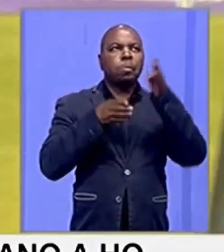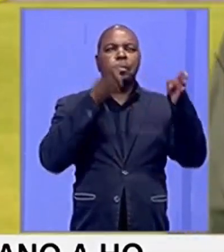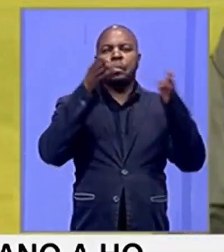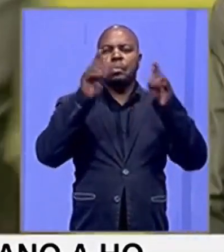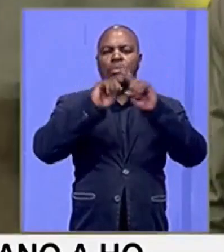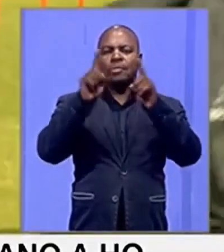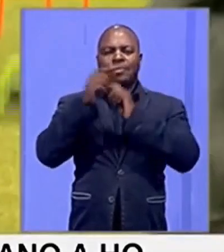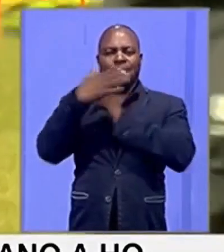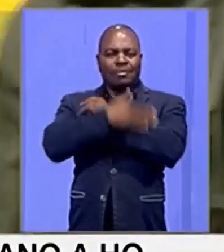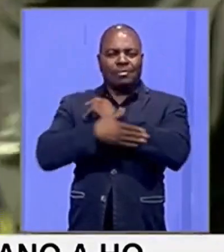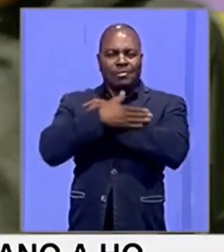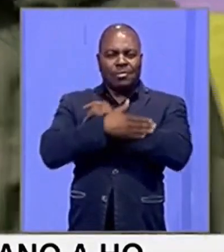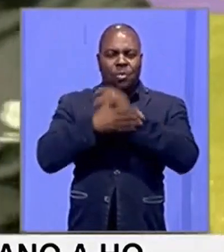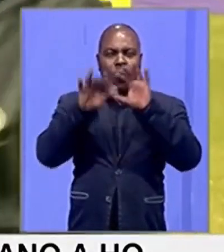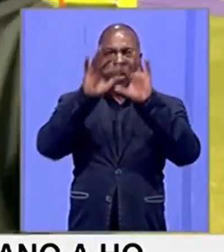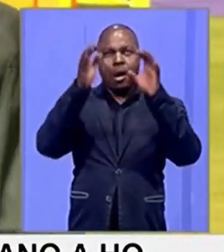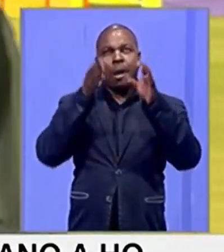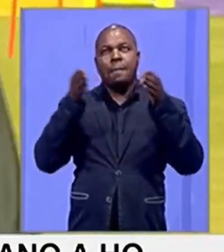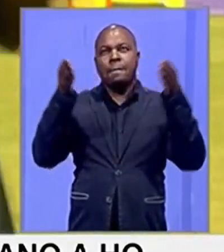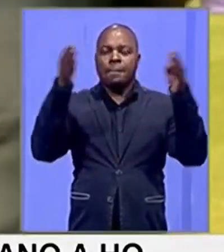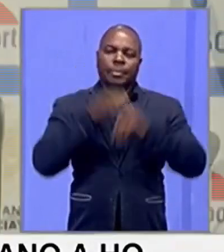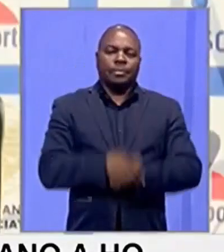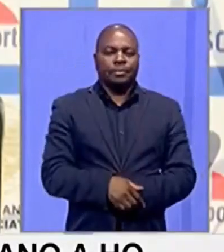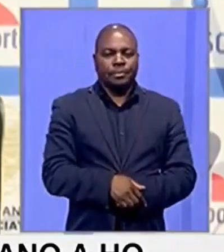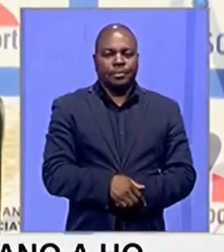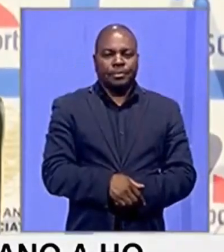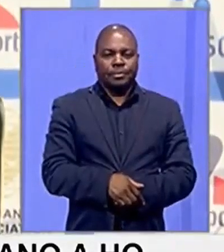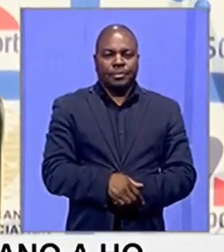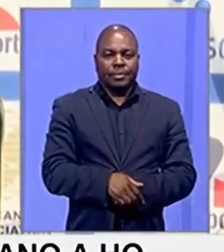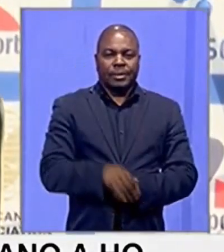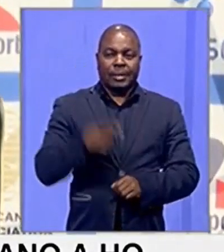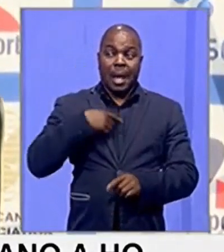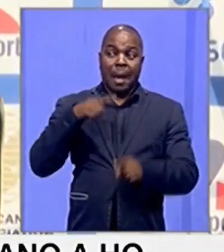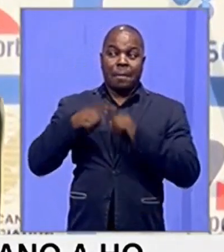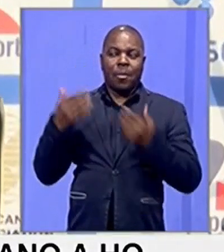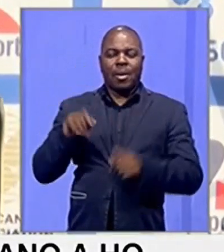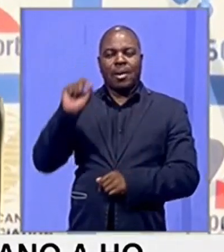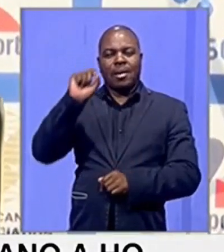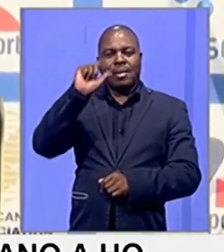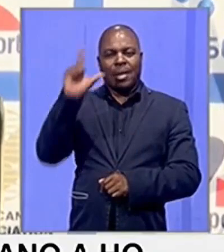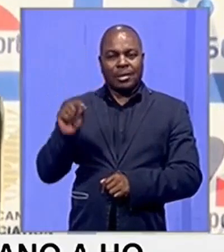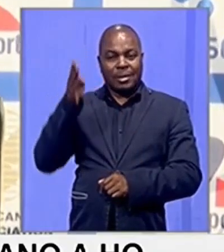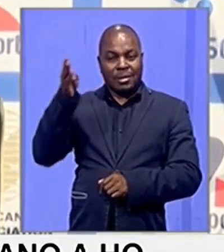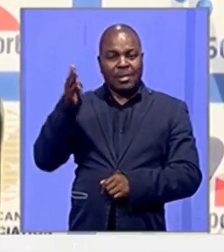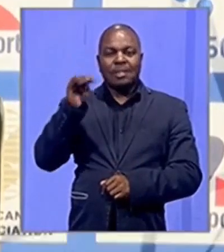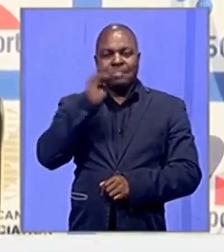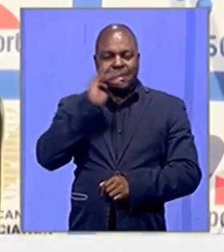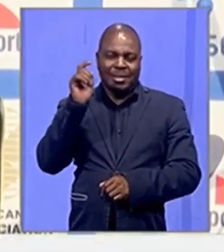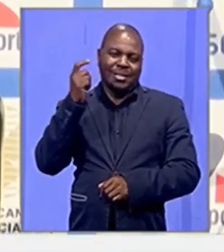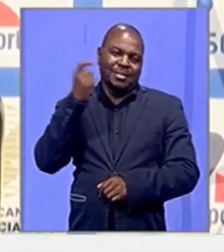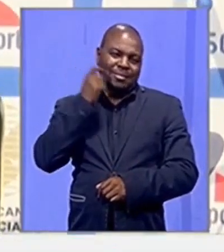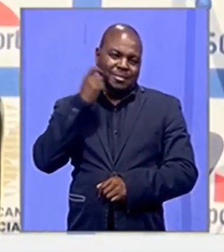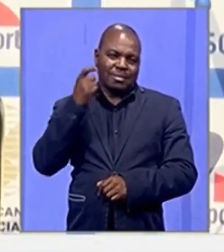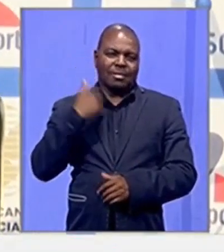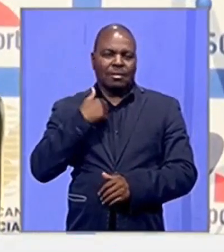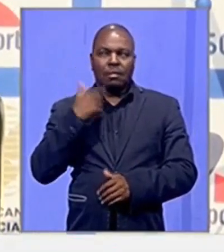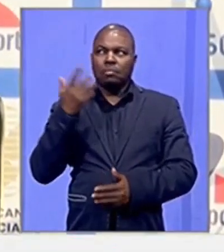go fapana lefatsheng ka bophara. Playing in Italy makes it quite easier for me to